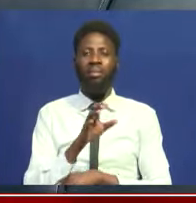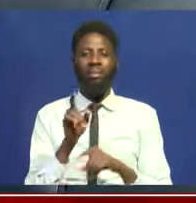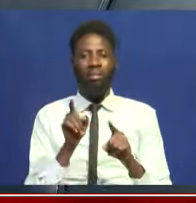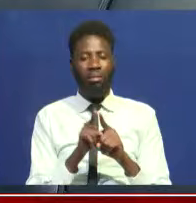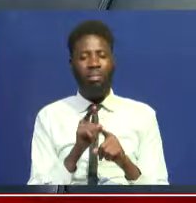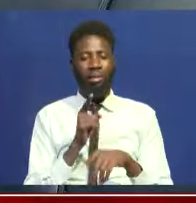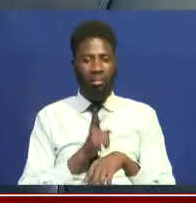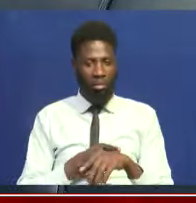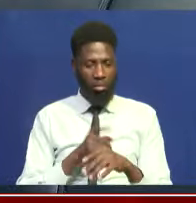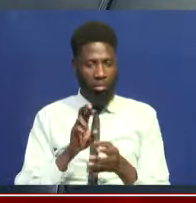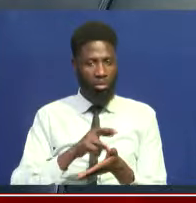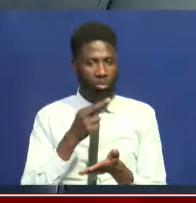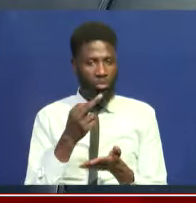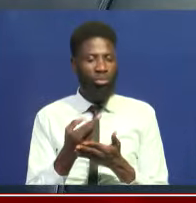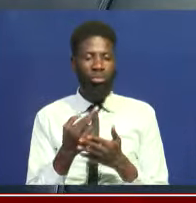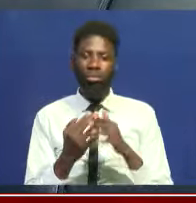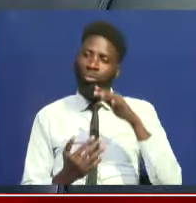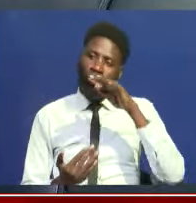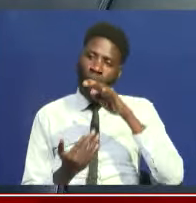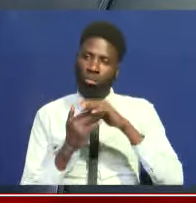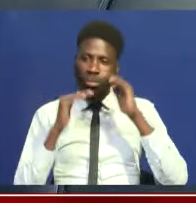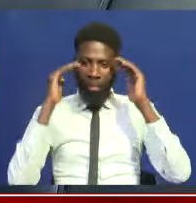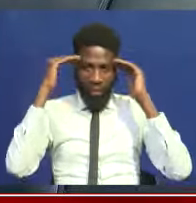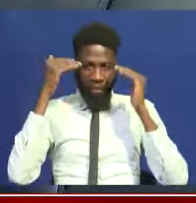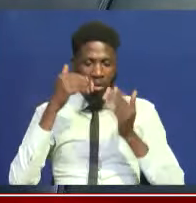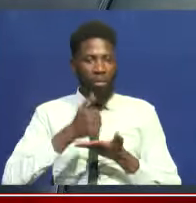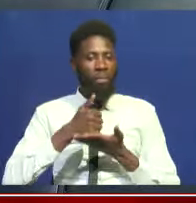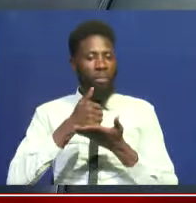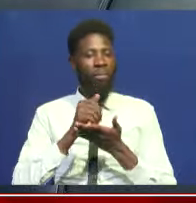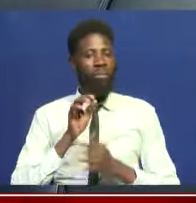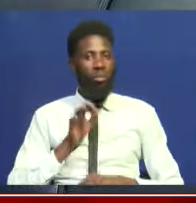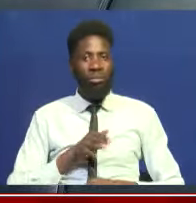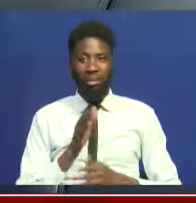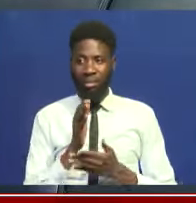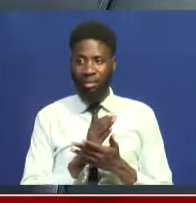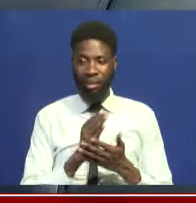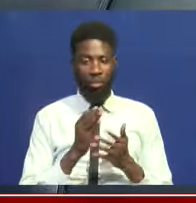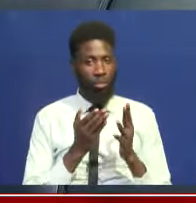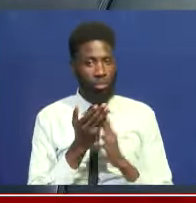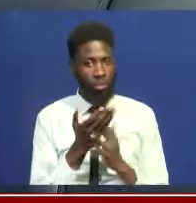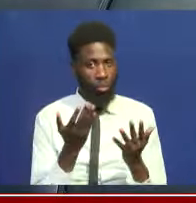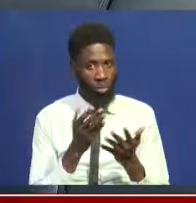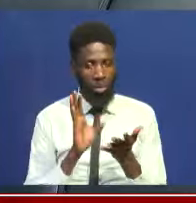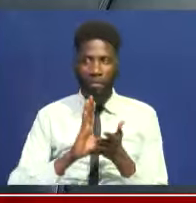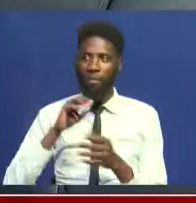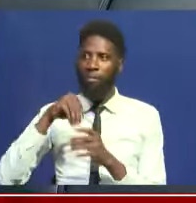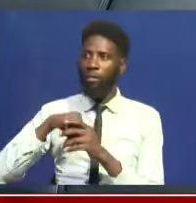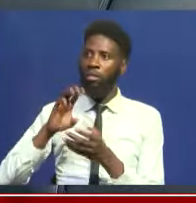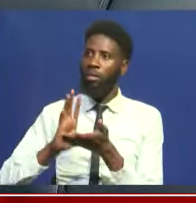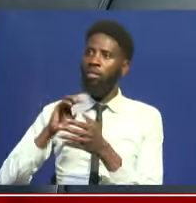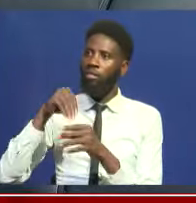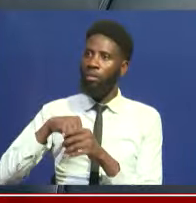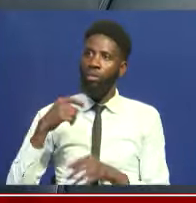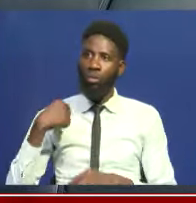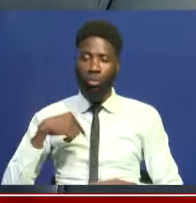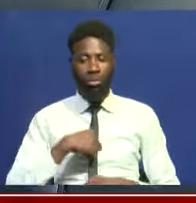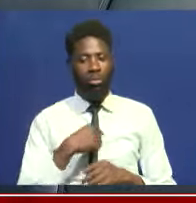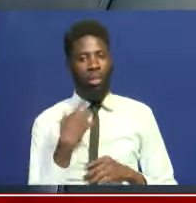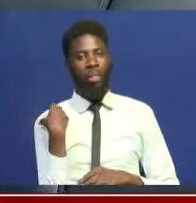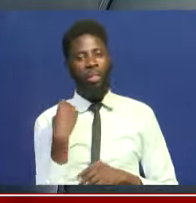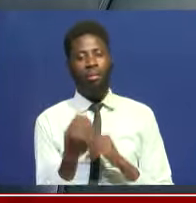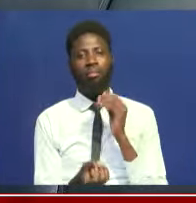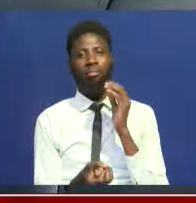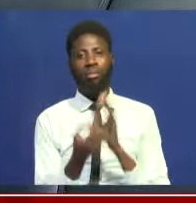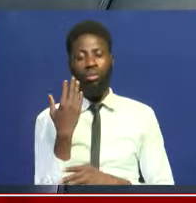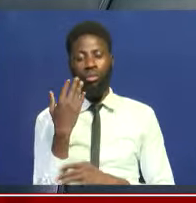of time and resources through to helping them. Some of it is through our investments. We just launched a program called